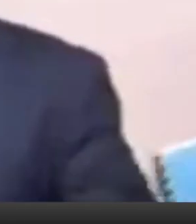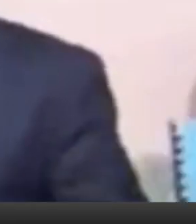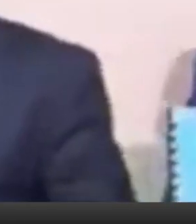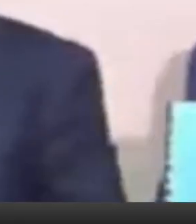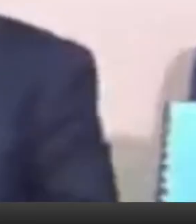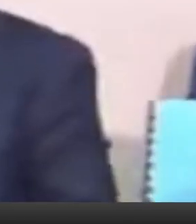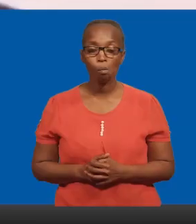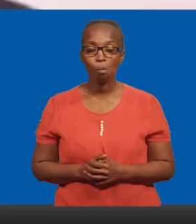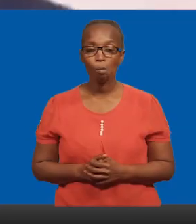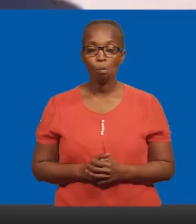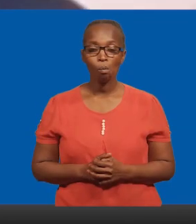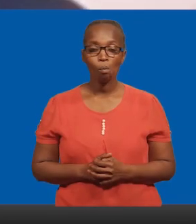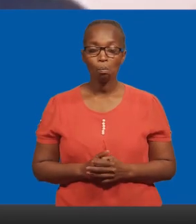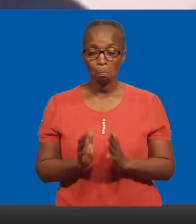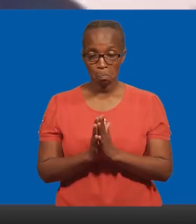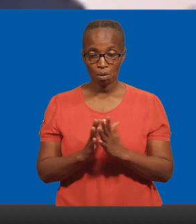that way, yes.